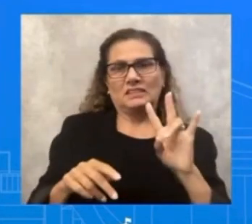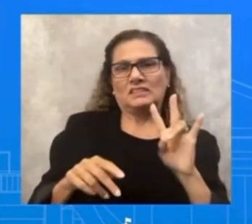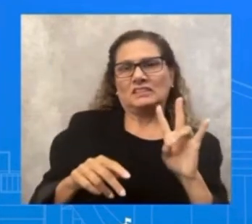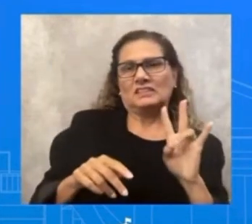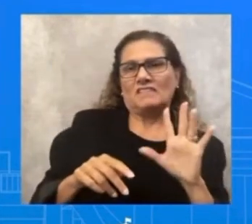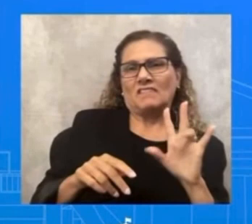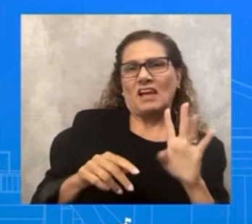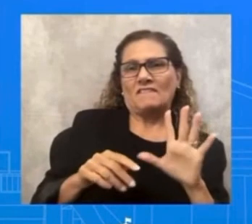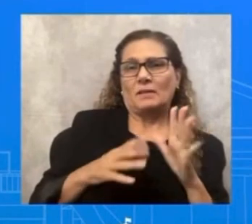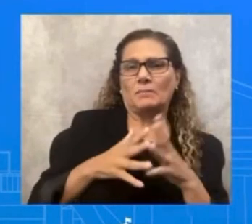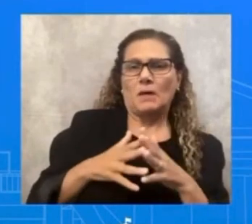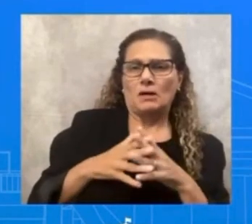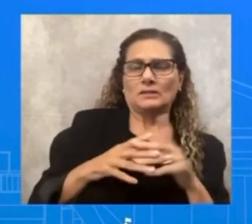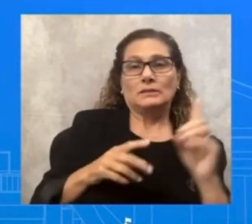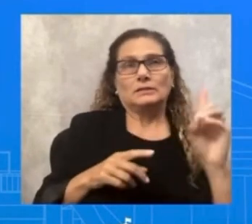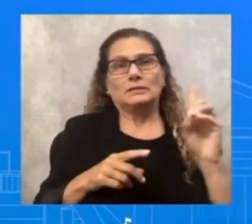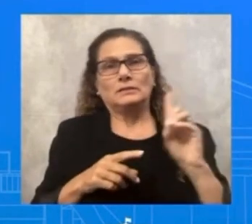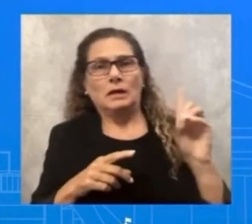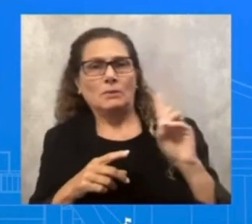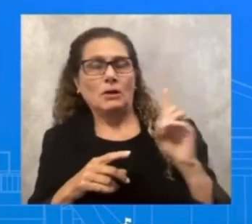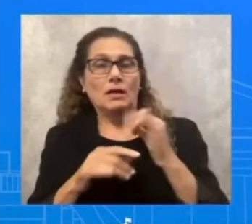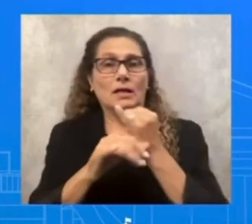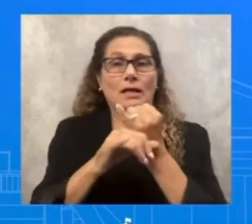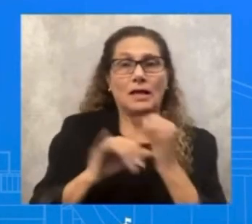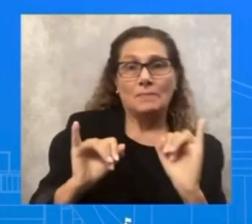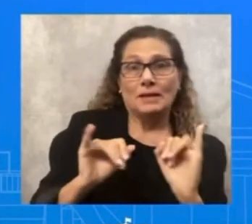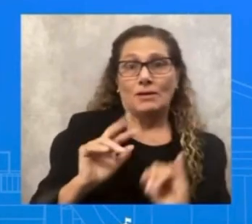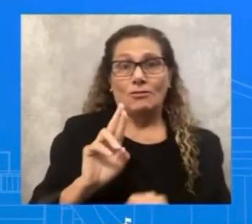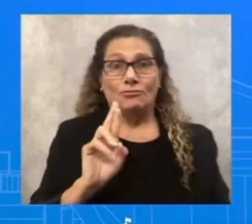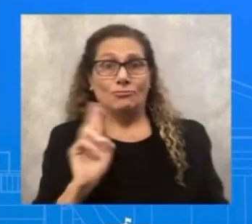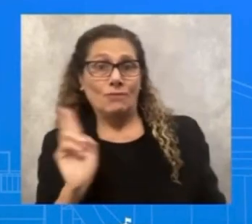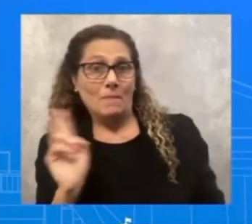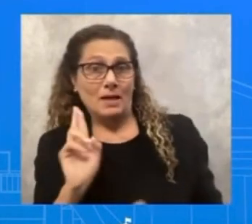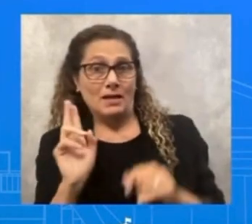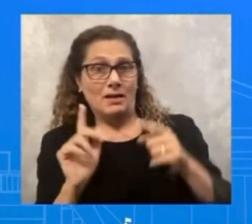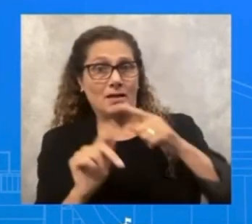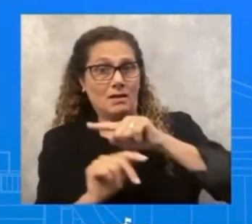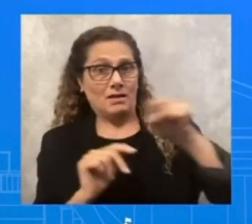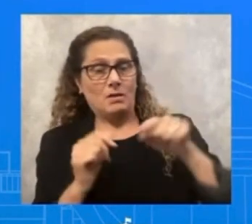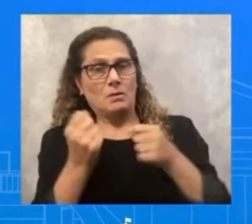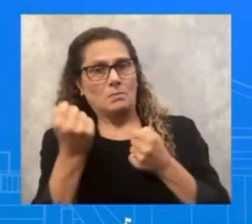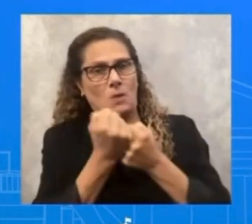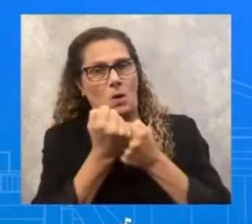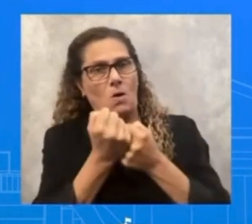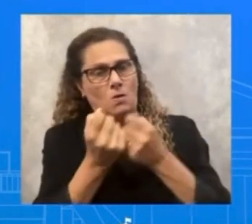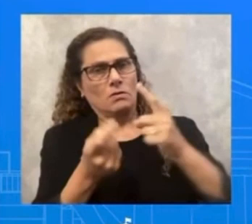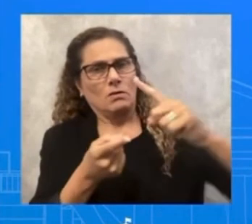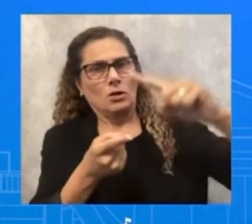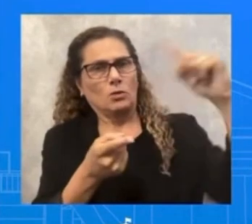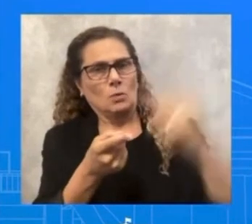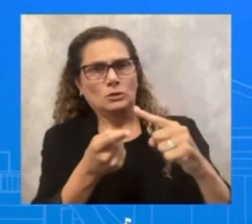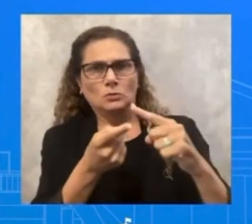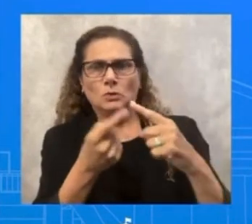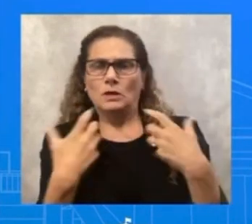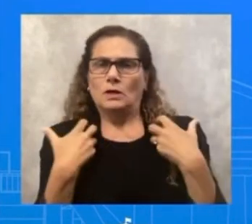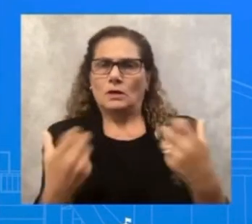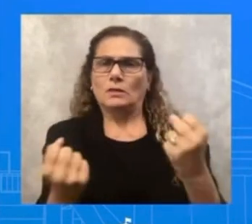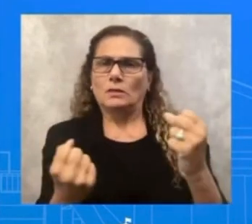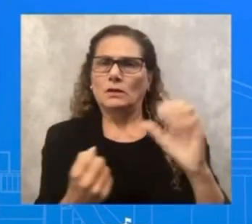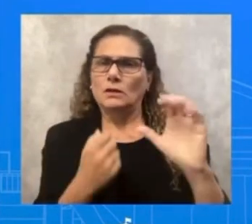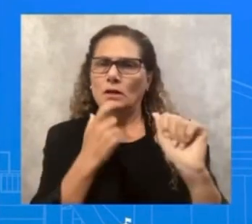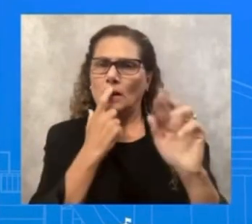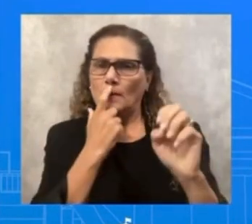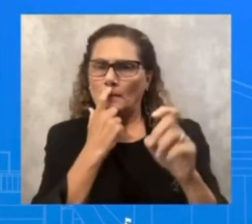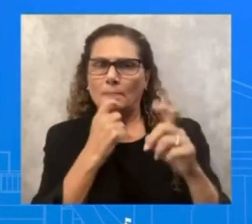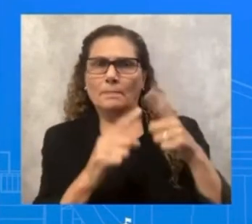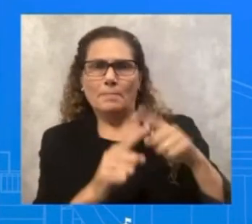Democrats, Independents, and Republicans support lowering healthcare costs, support ensuring Medicare can negotiate drug prices and other